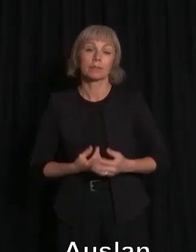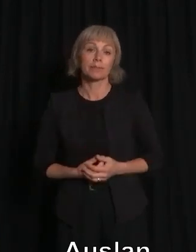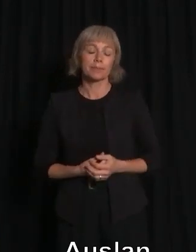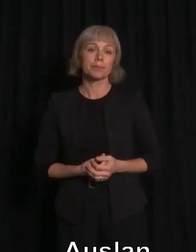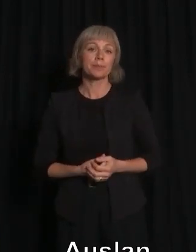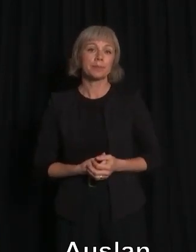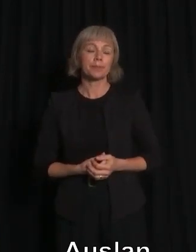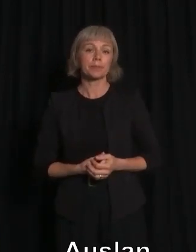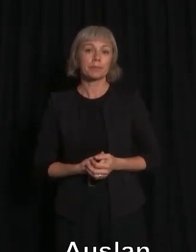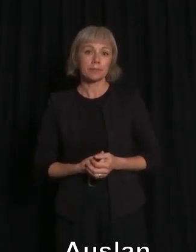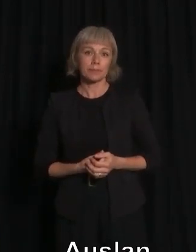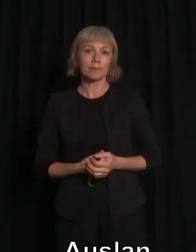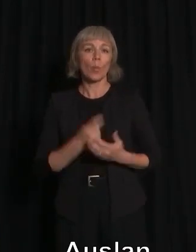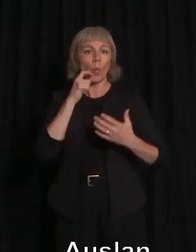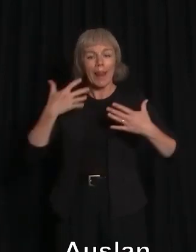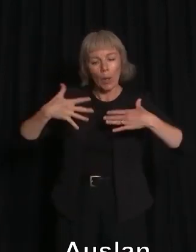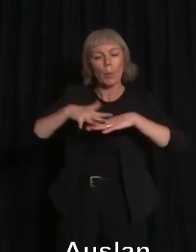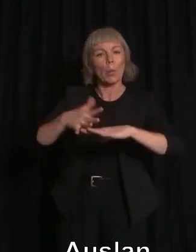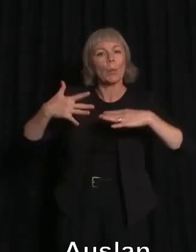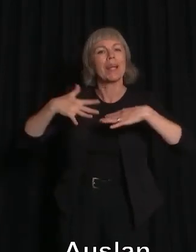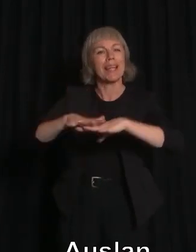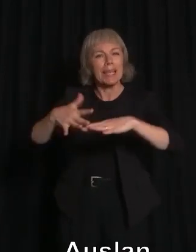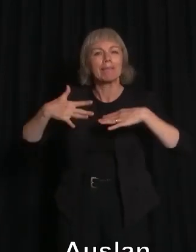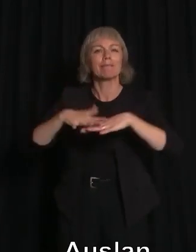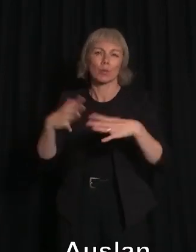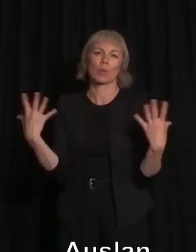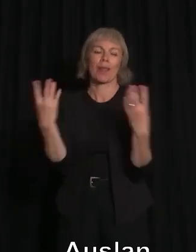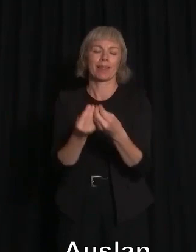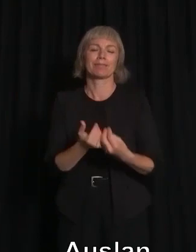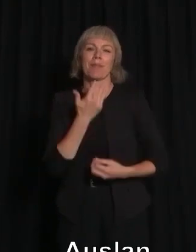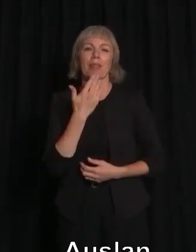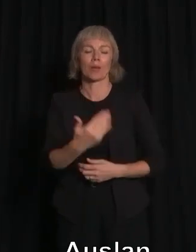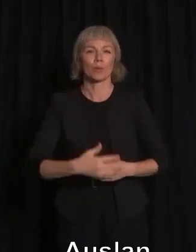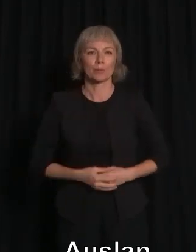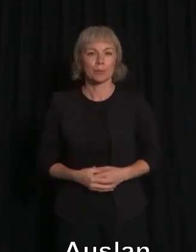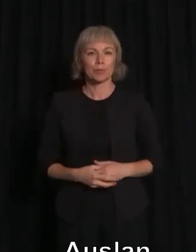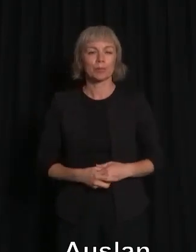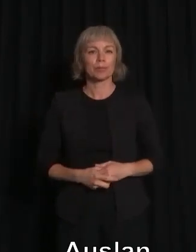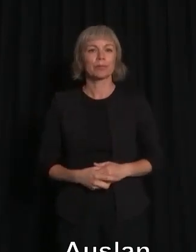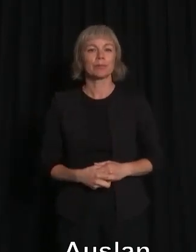words, let's weave industriously. Thank you very much.